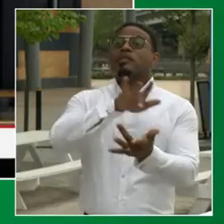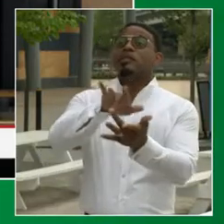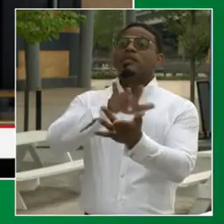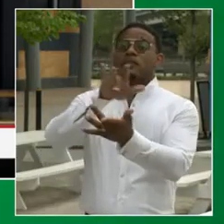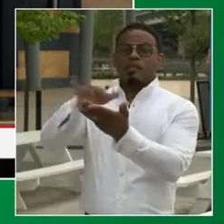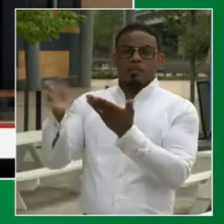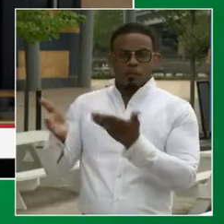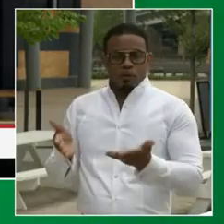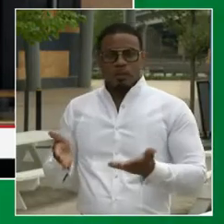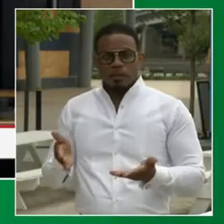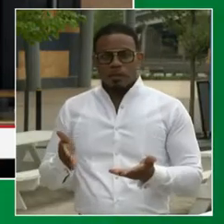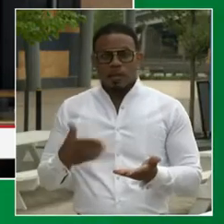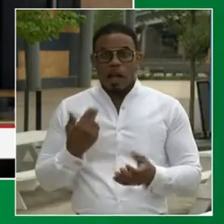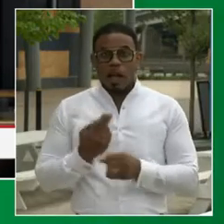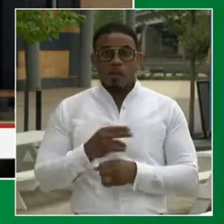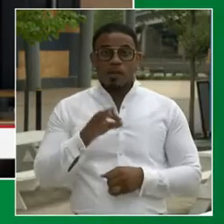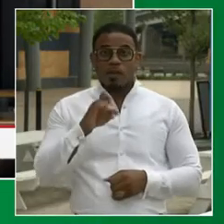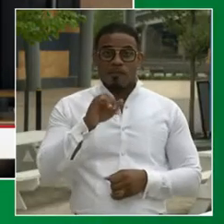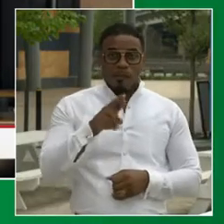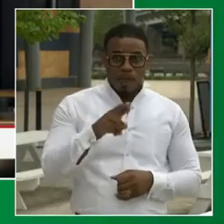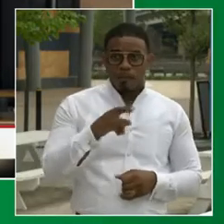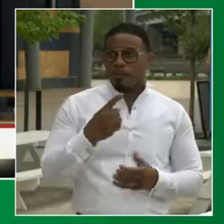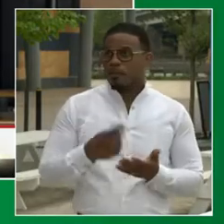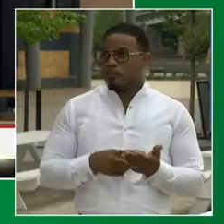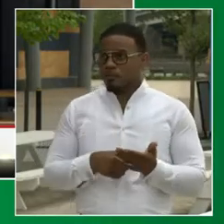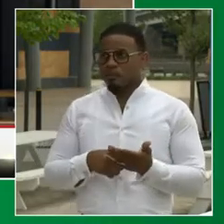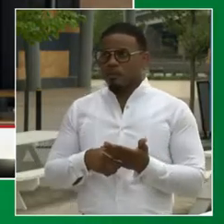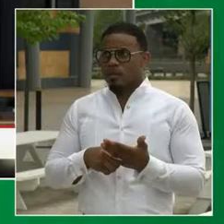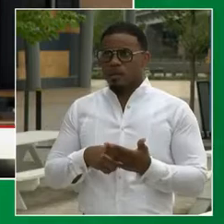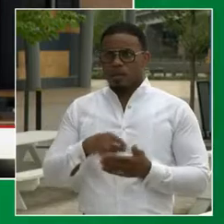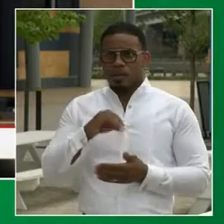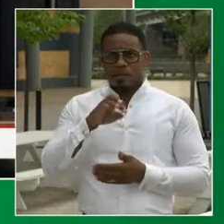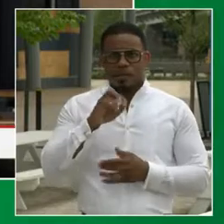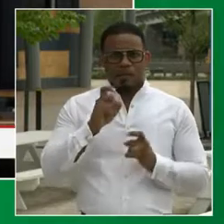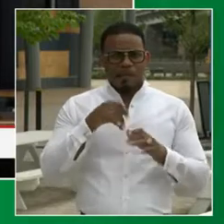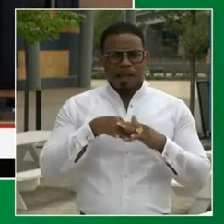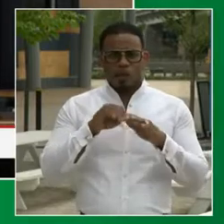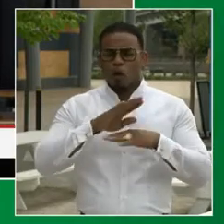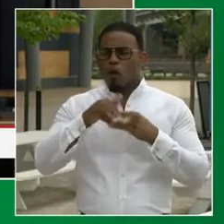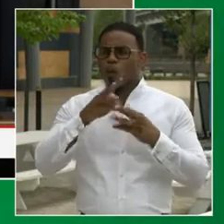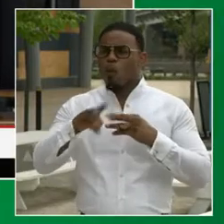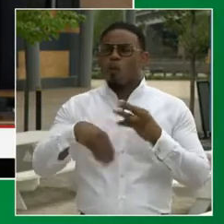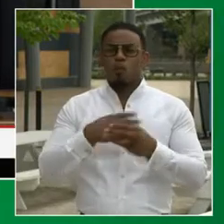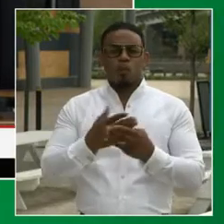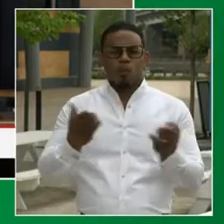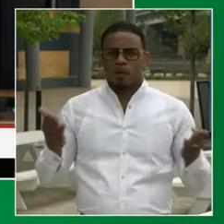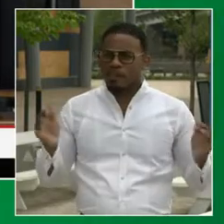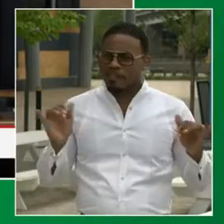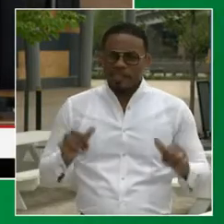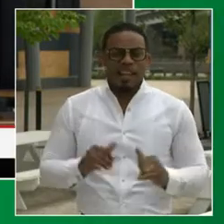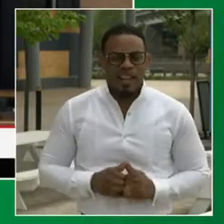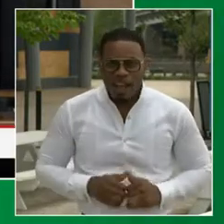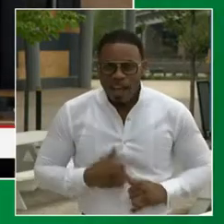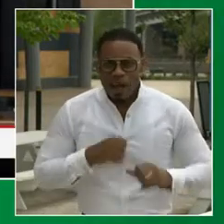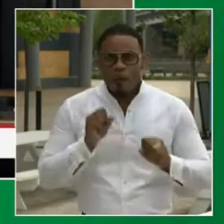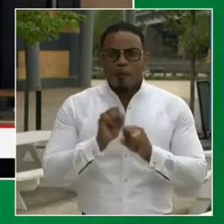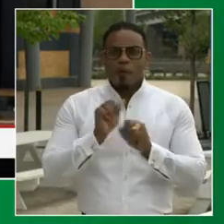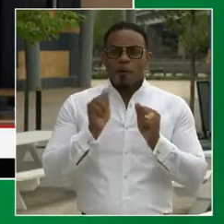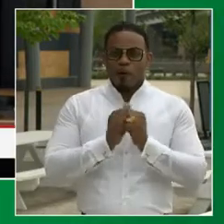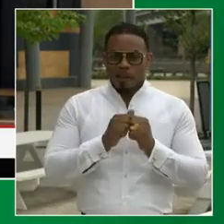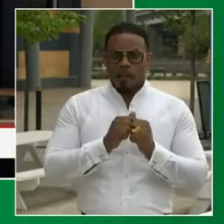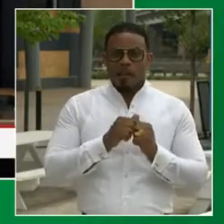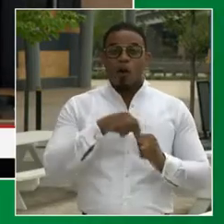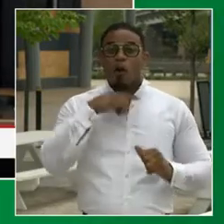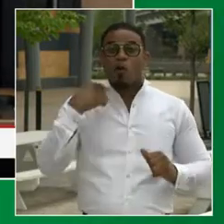those services. And I use Fiverr, but sometimes, so Fiverr gives me access to the whole world to get services. I'm working with a Russian